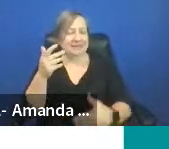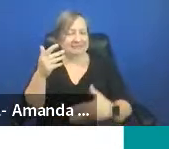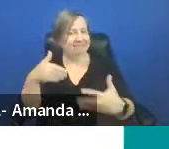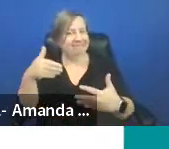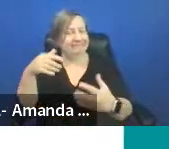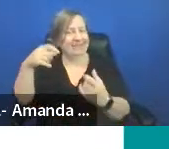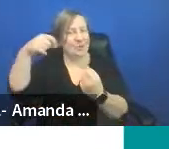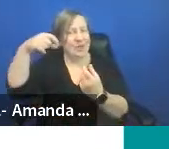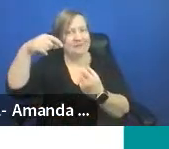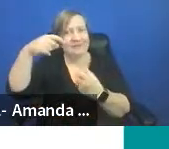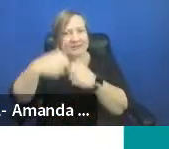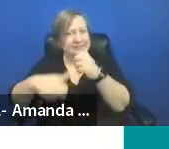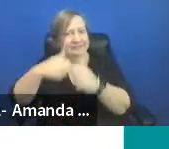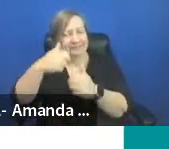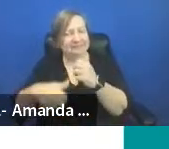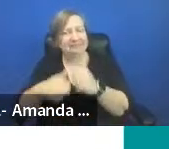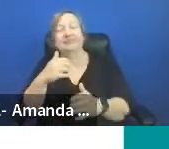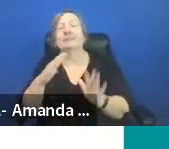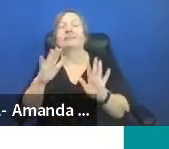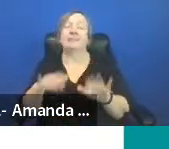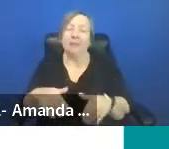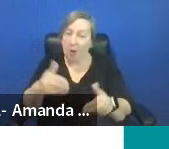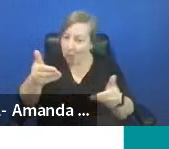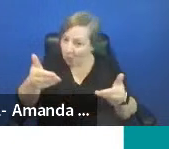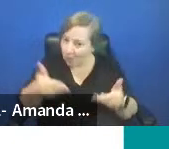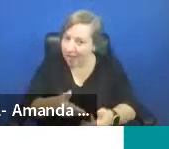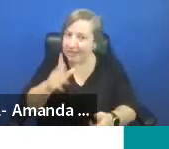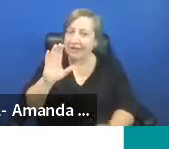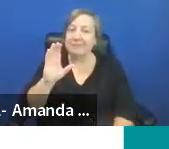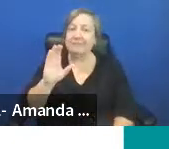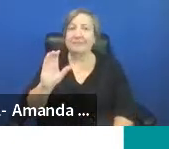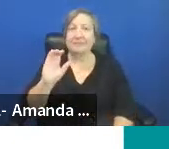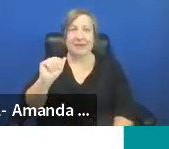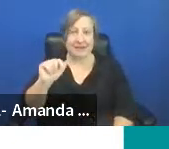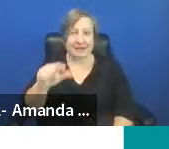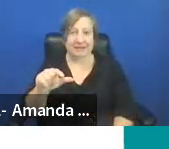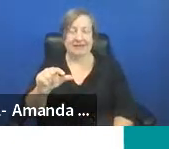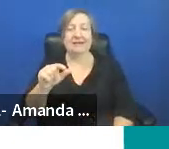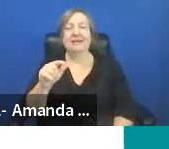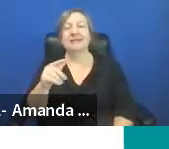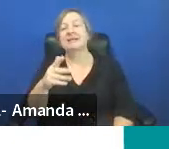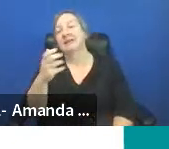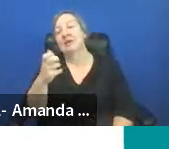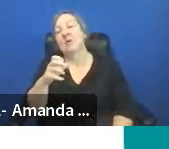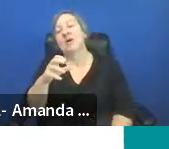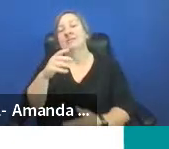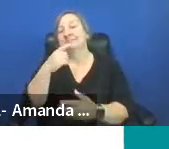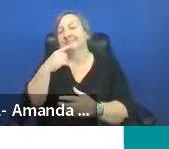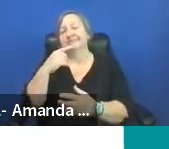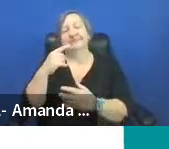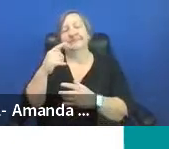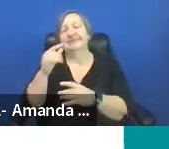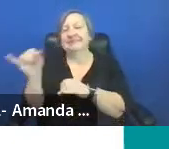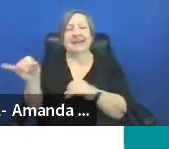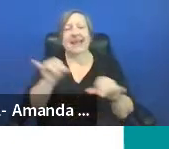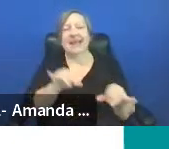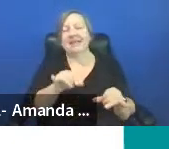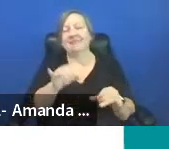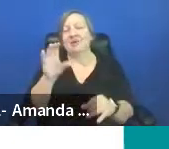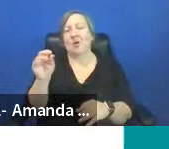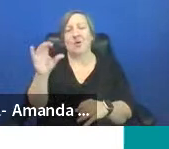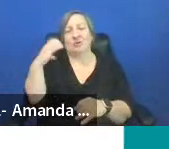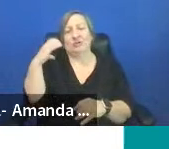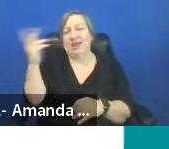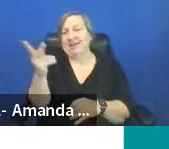Wi-Fi issue. Just welcome to the CAG, and just want to echo our co-chairs